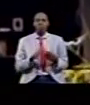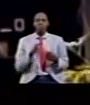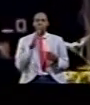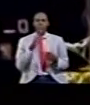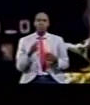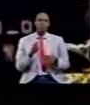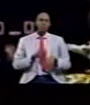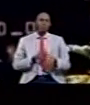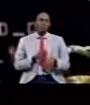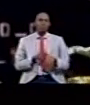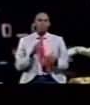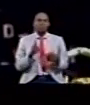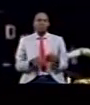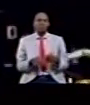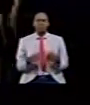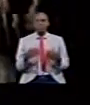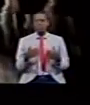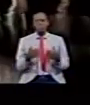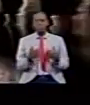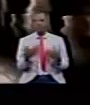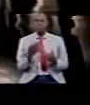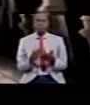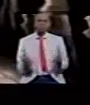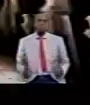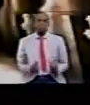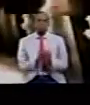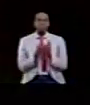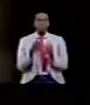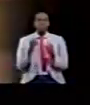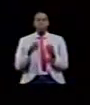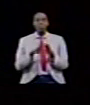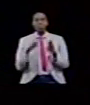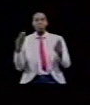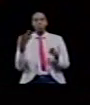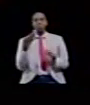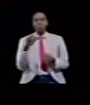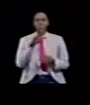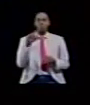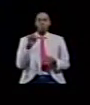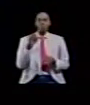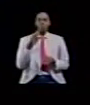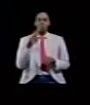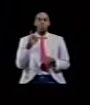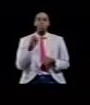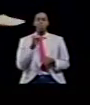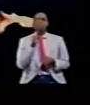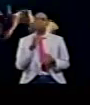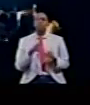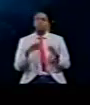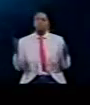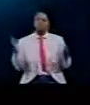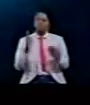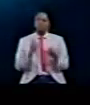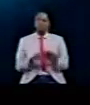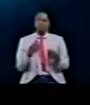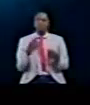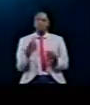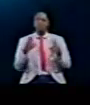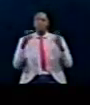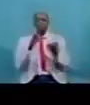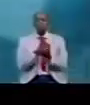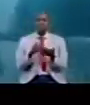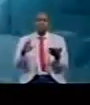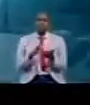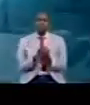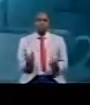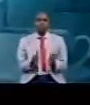some minutes and they're praying for our wives. And we're going to be praying. Actually, the scripture talks about the nature